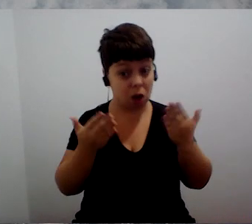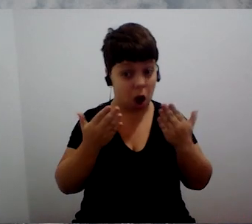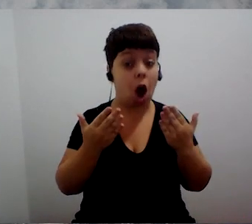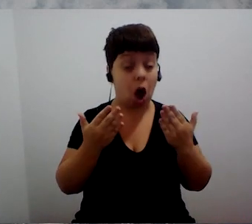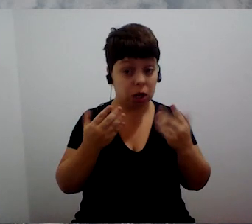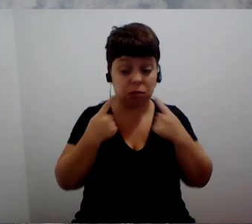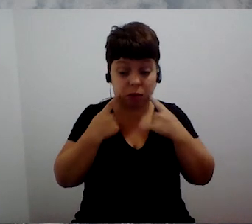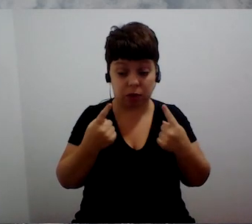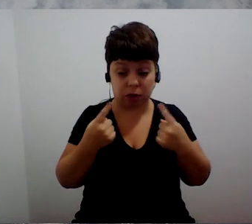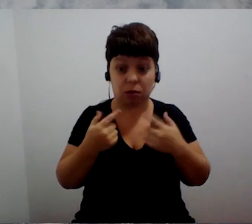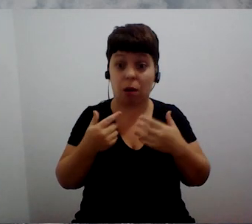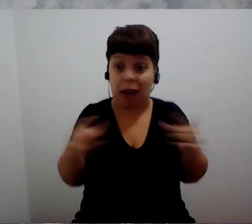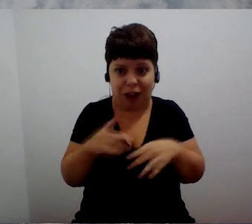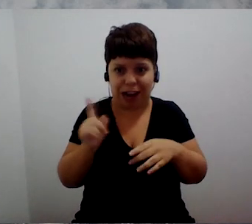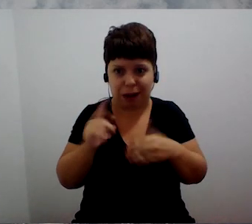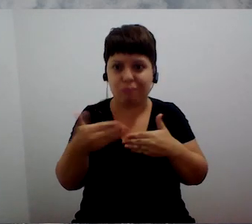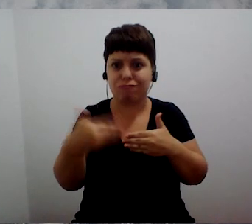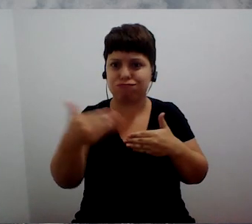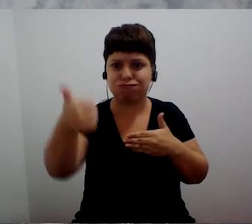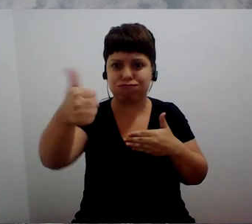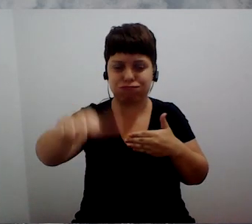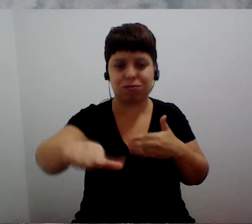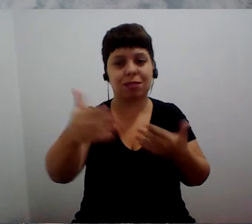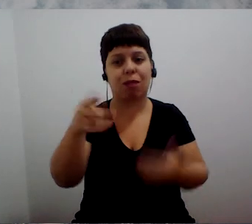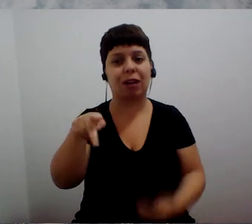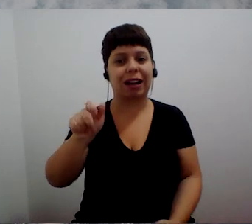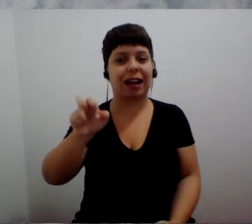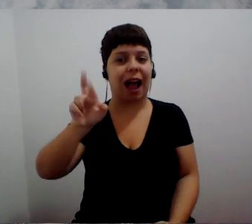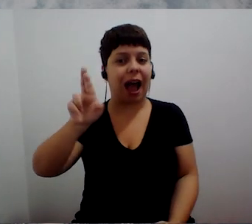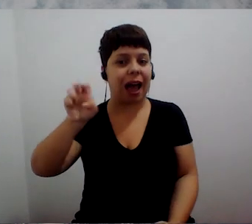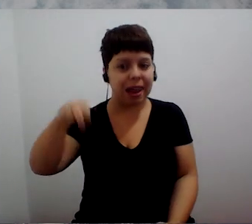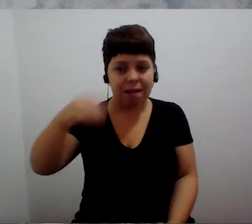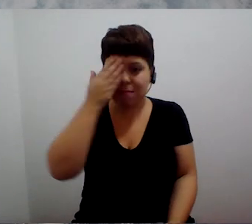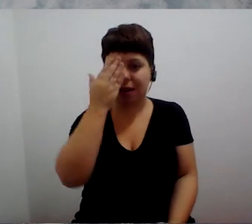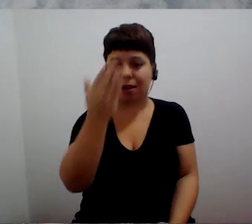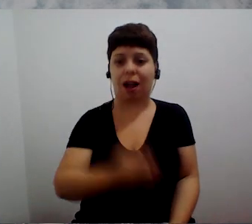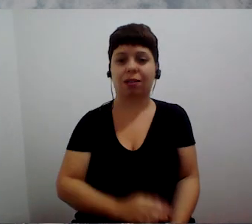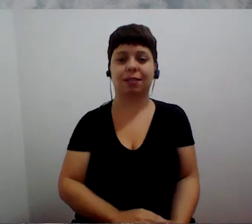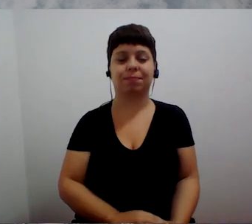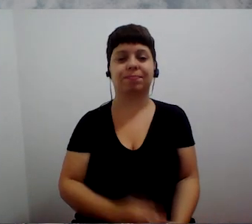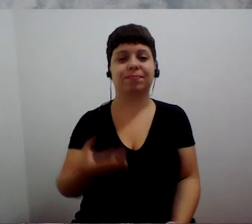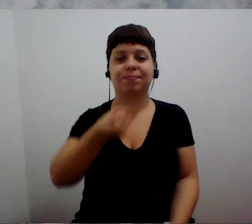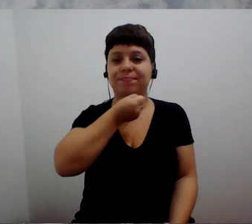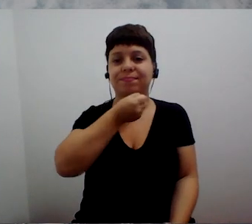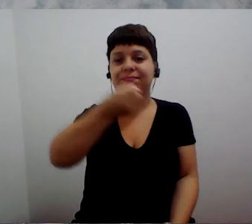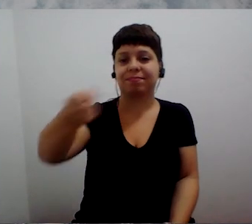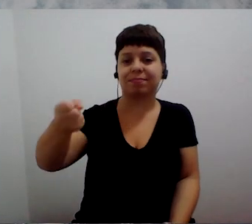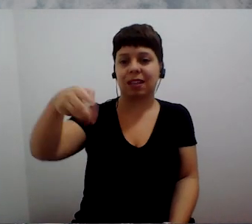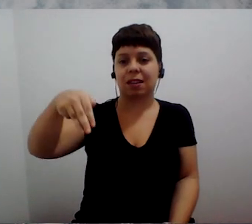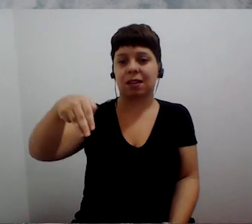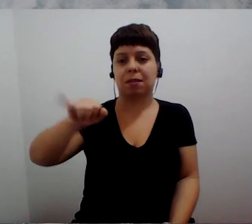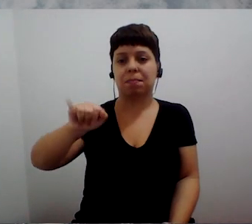still face in the future. So that I would like to thank you, Karen, and give the floor to Miguel so that we can